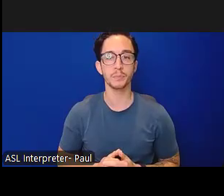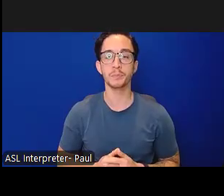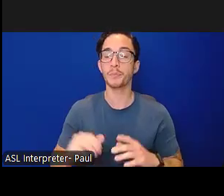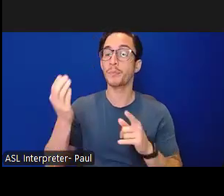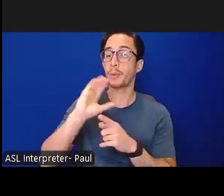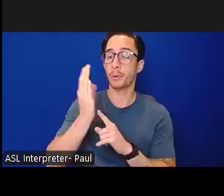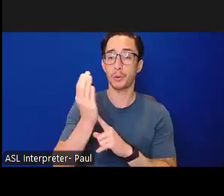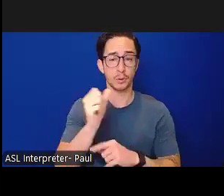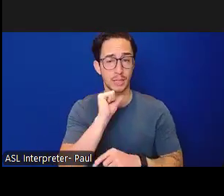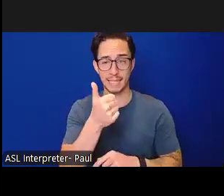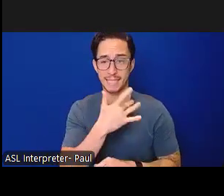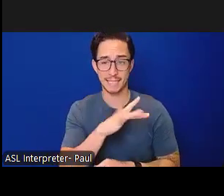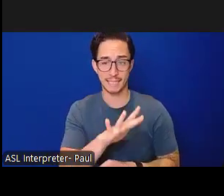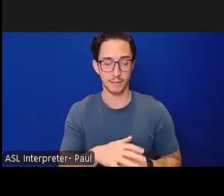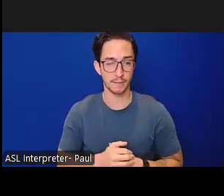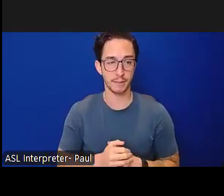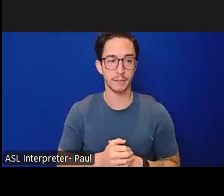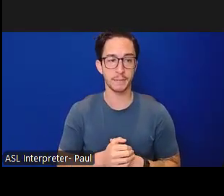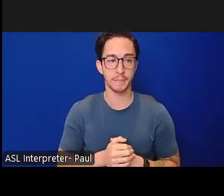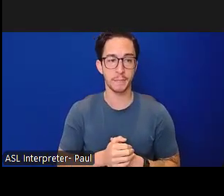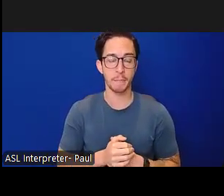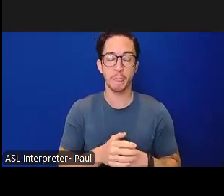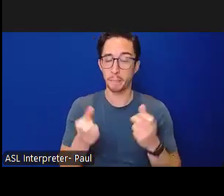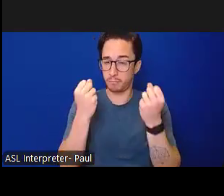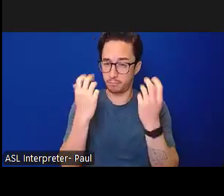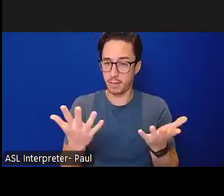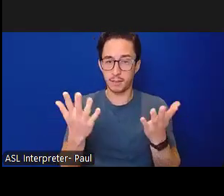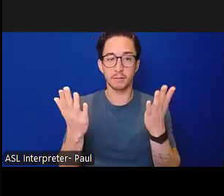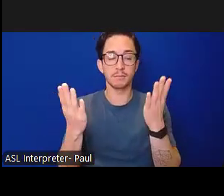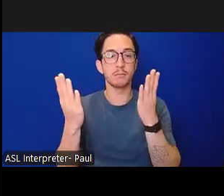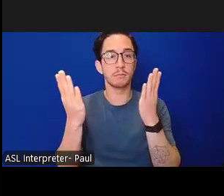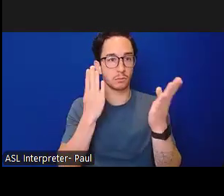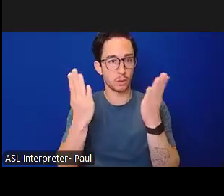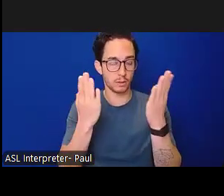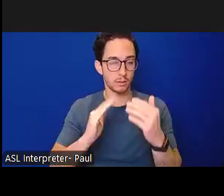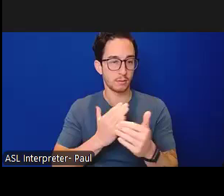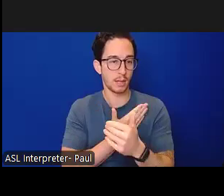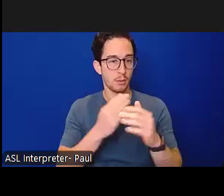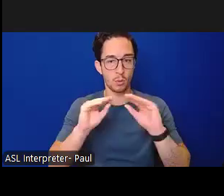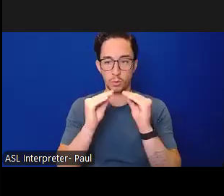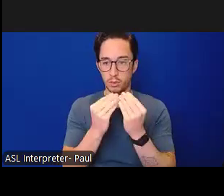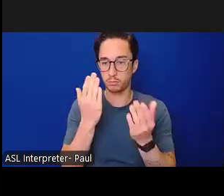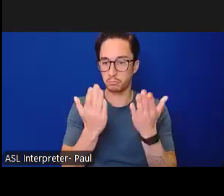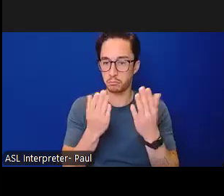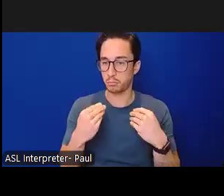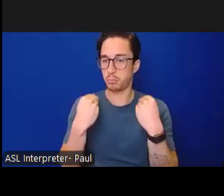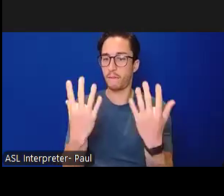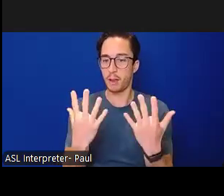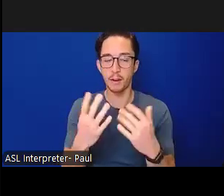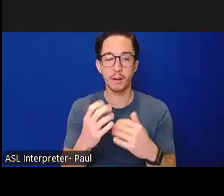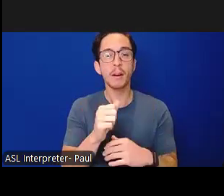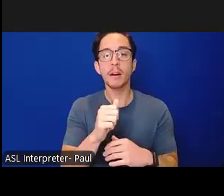Cultural insensitivity. Many of the services that our organizations may provide are